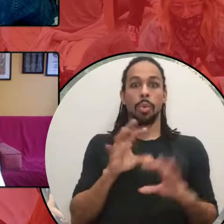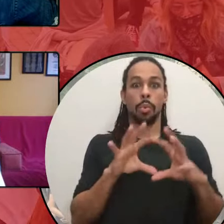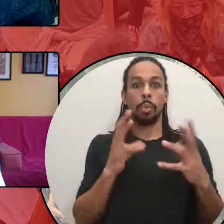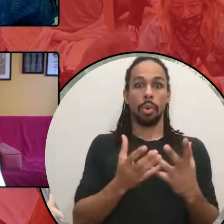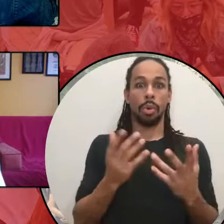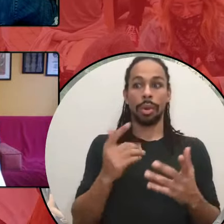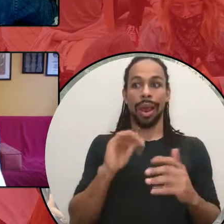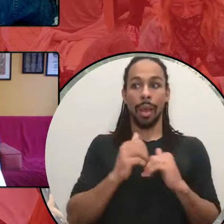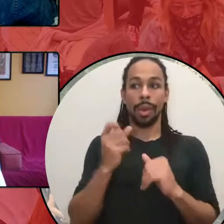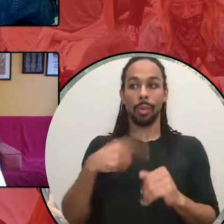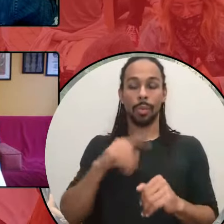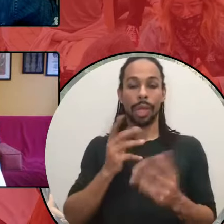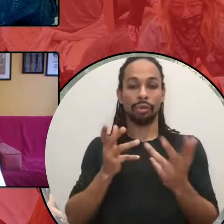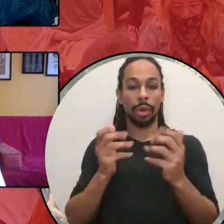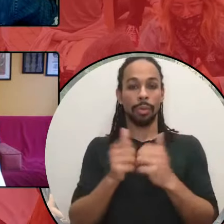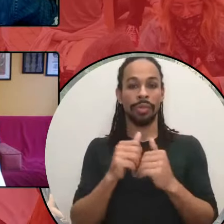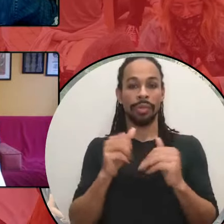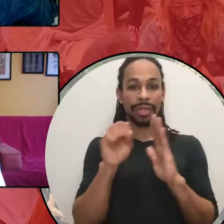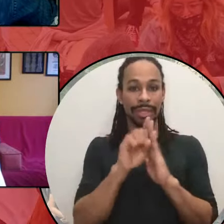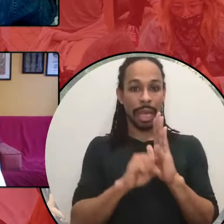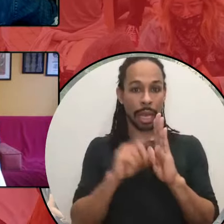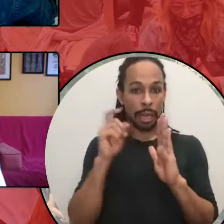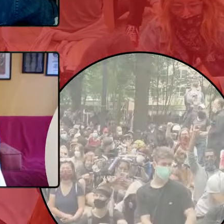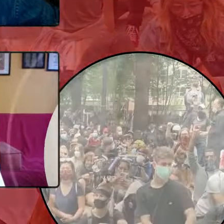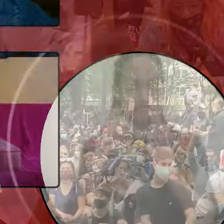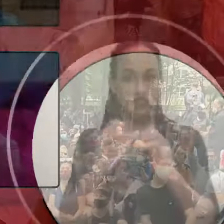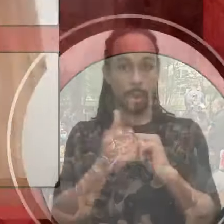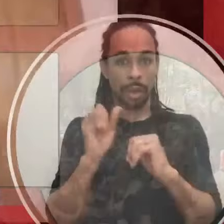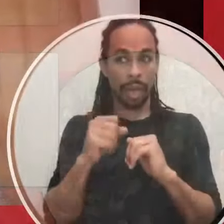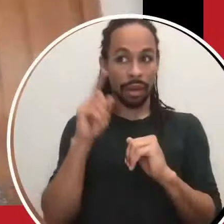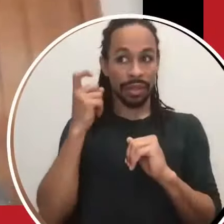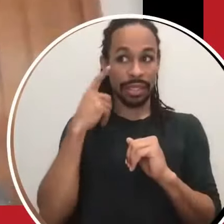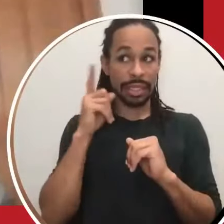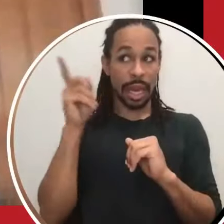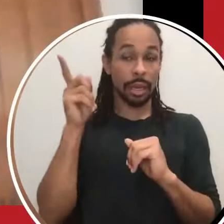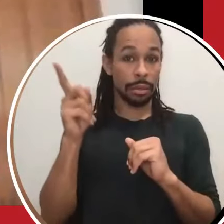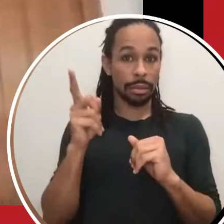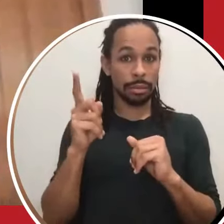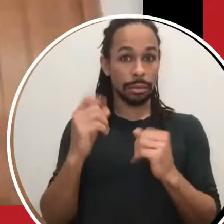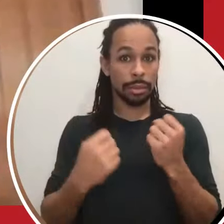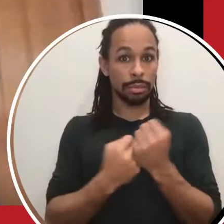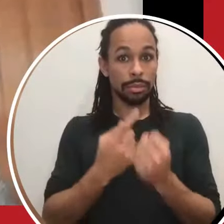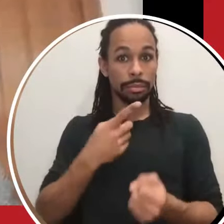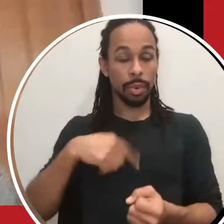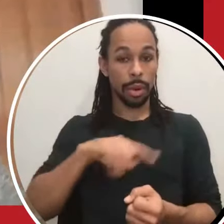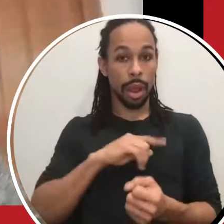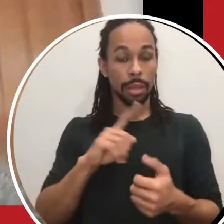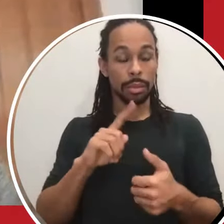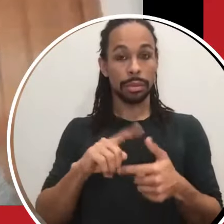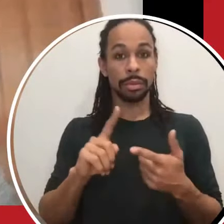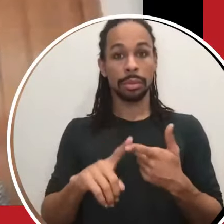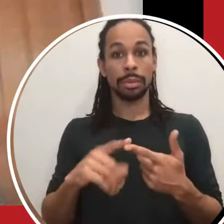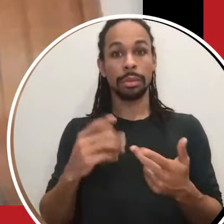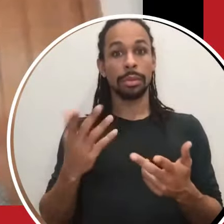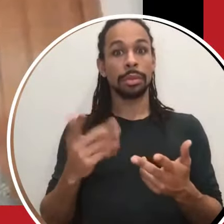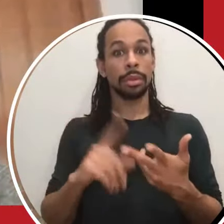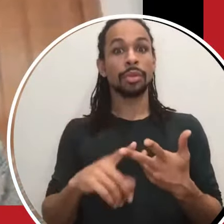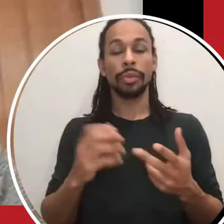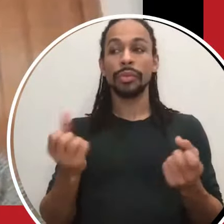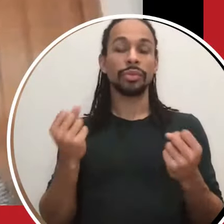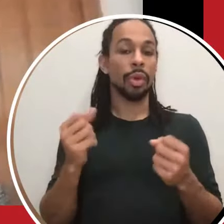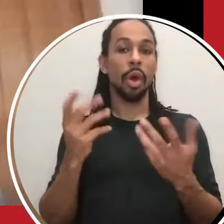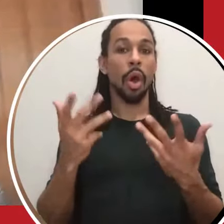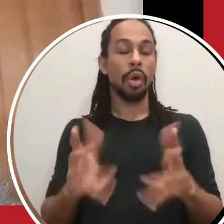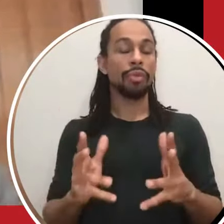us? Where will we be more independent? And of course, our radio station's affiliated to a social movement. It's owned by a